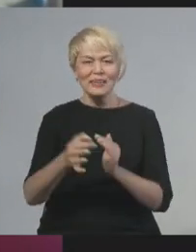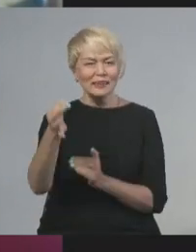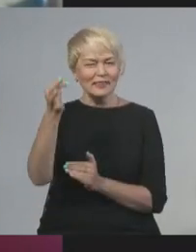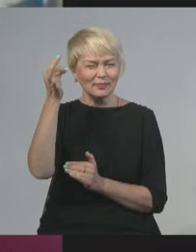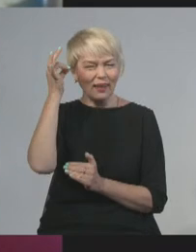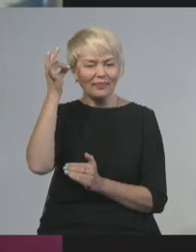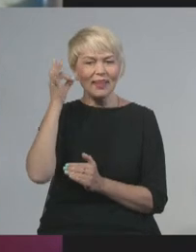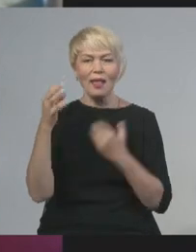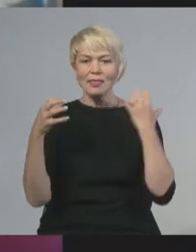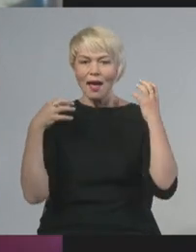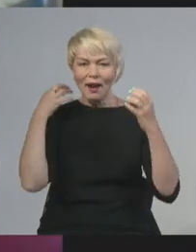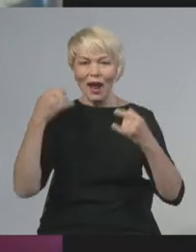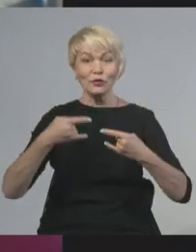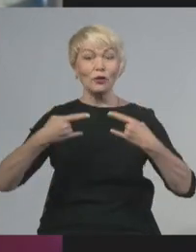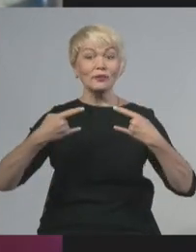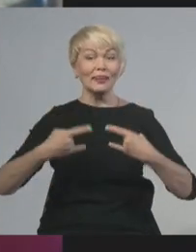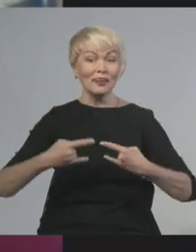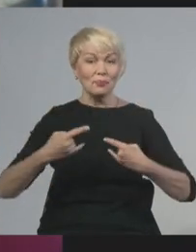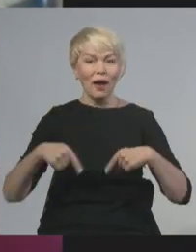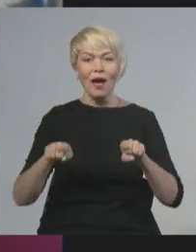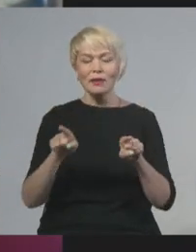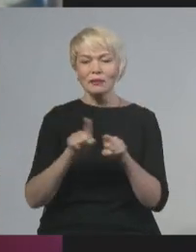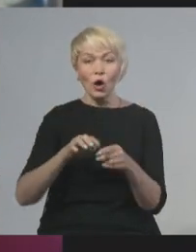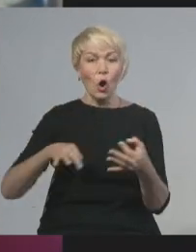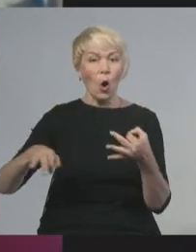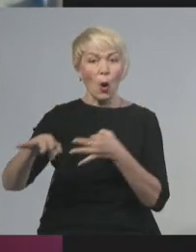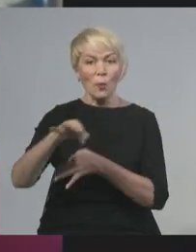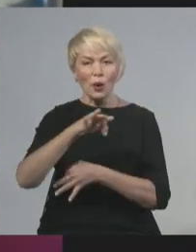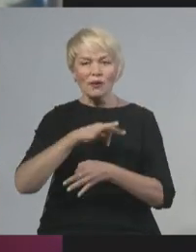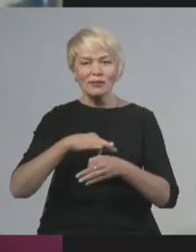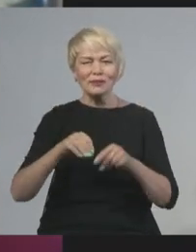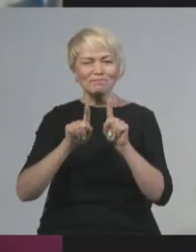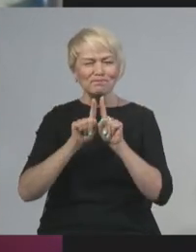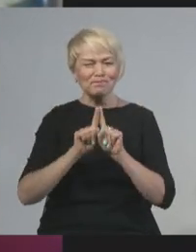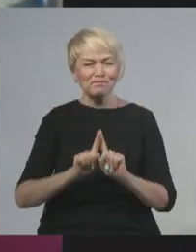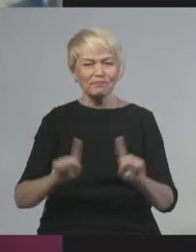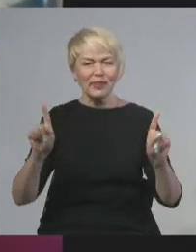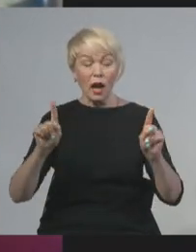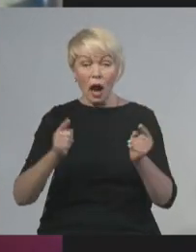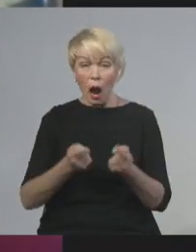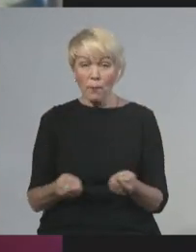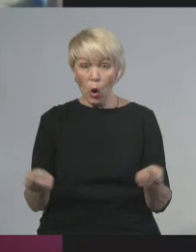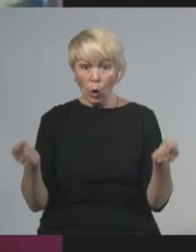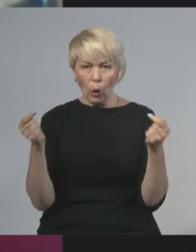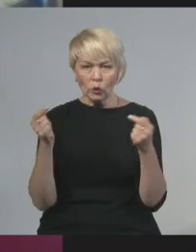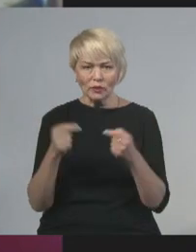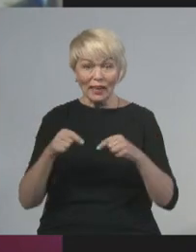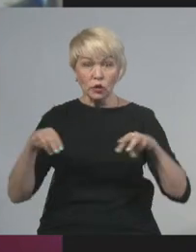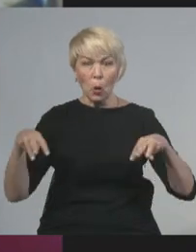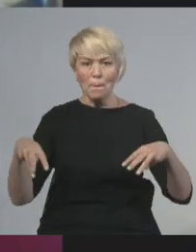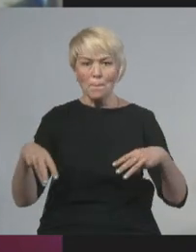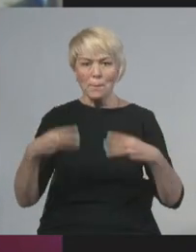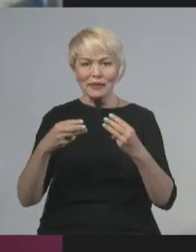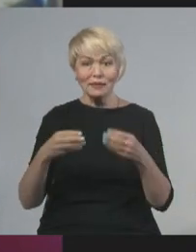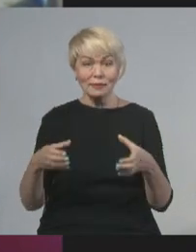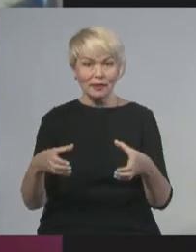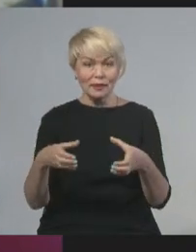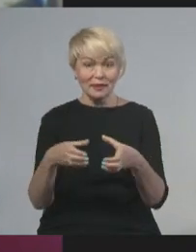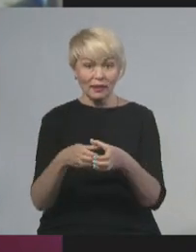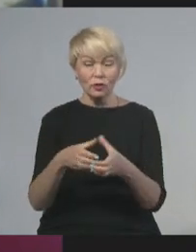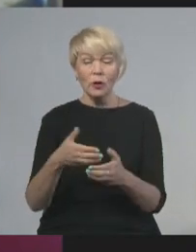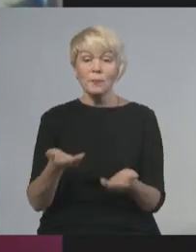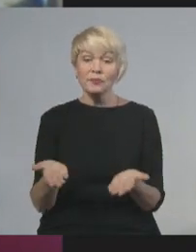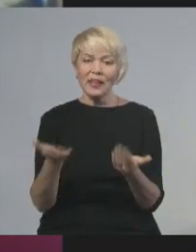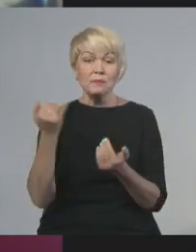will also discuss the specific uh specific media sectors but let me now turn to france and ask camille